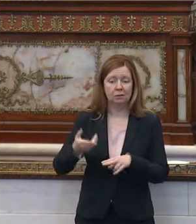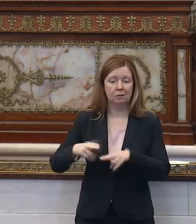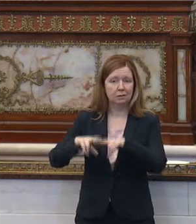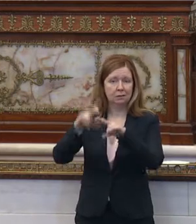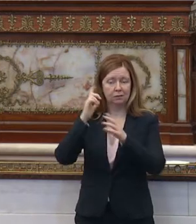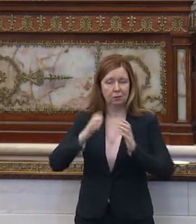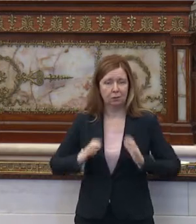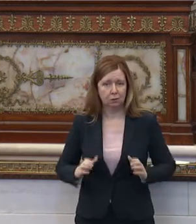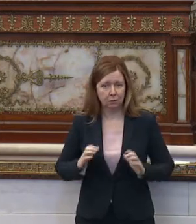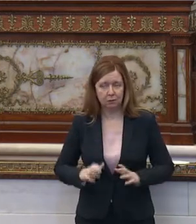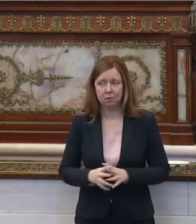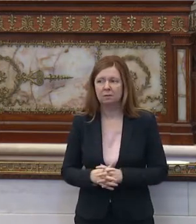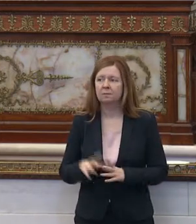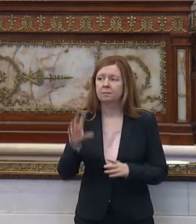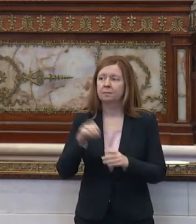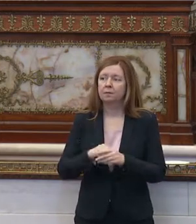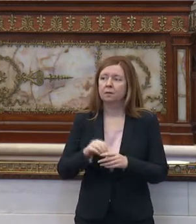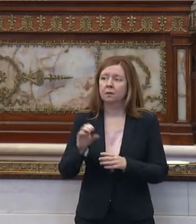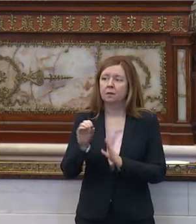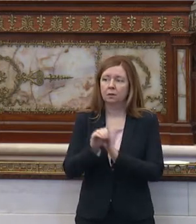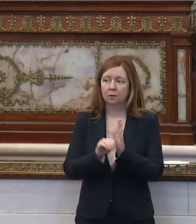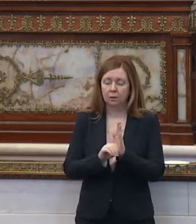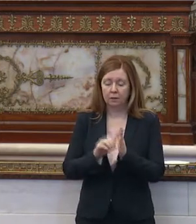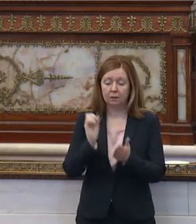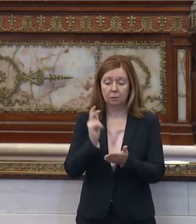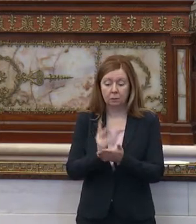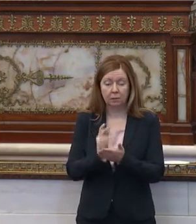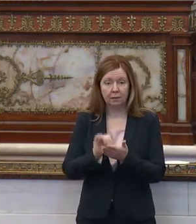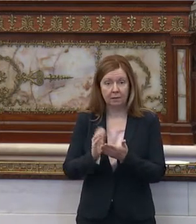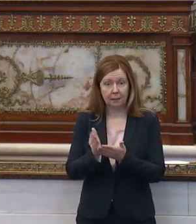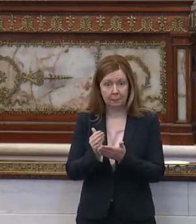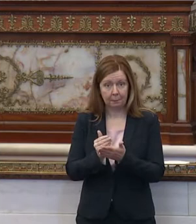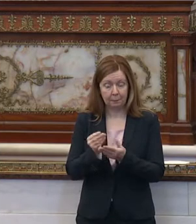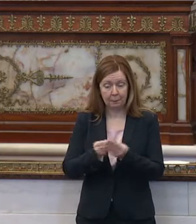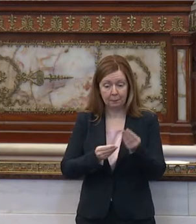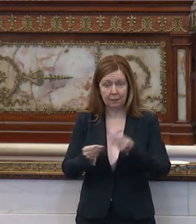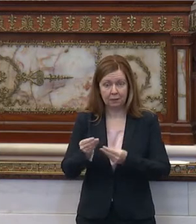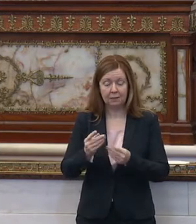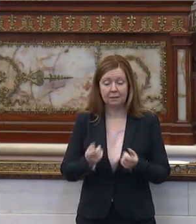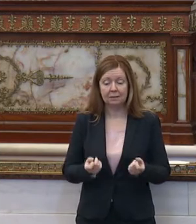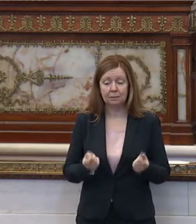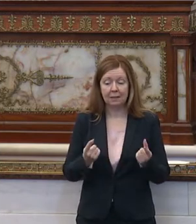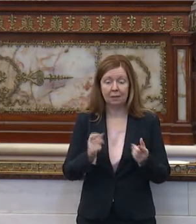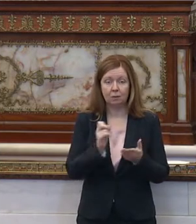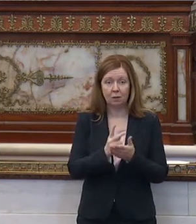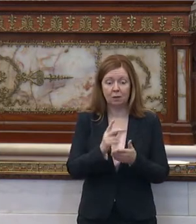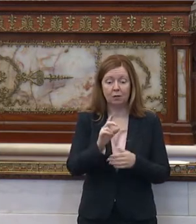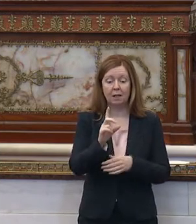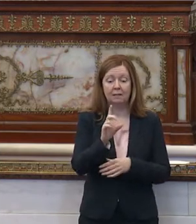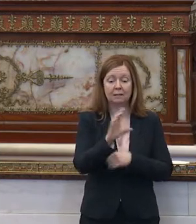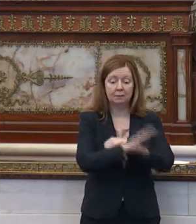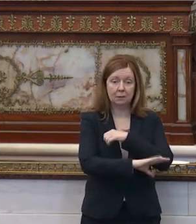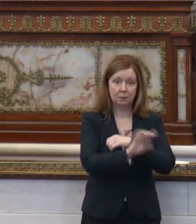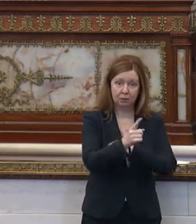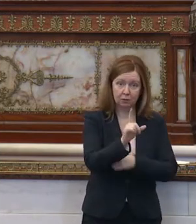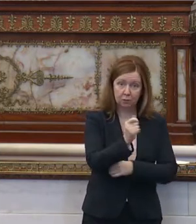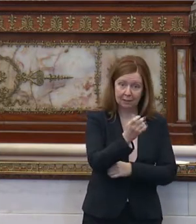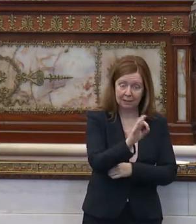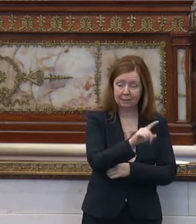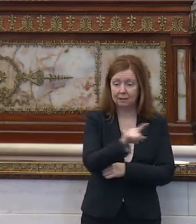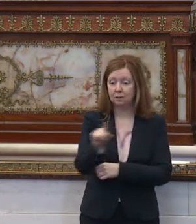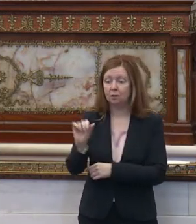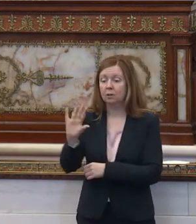customers. Within the ordinance approving this budget, spending was authorized for the period September 1st, 2019